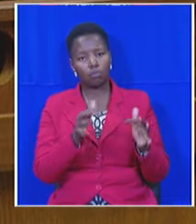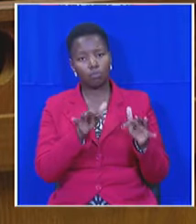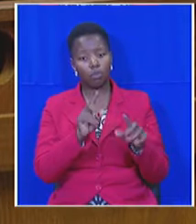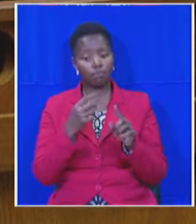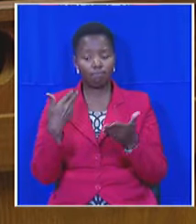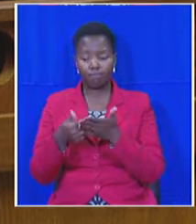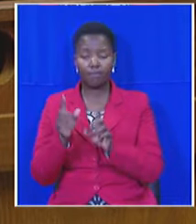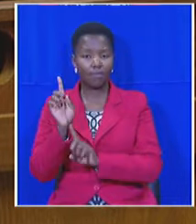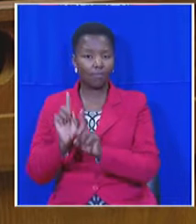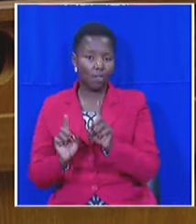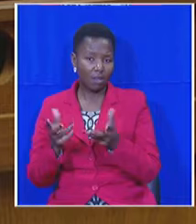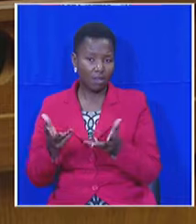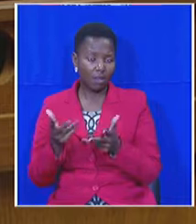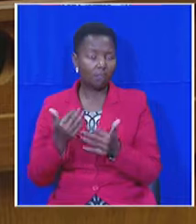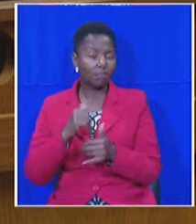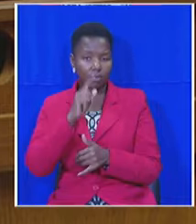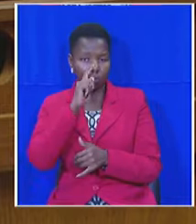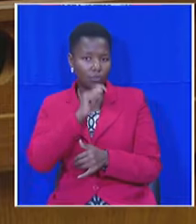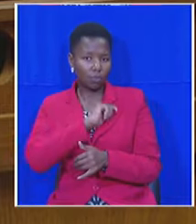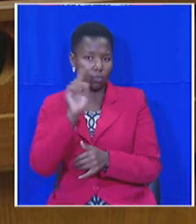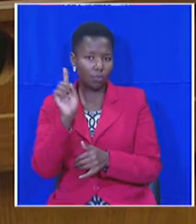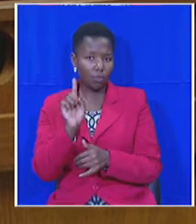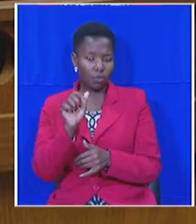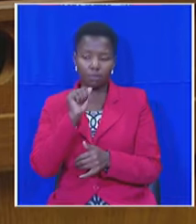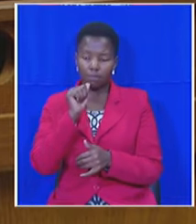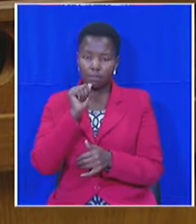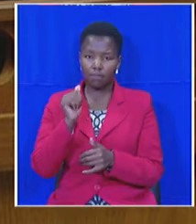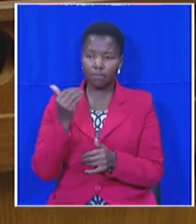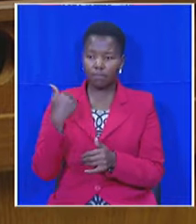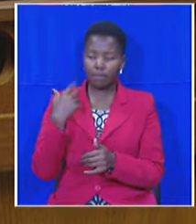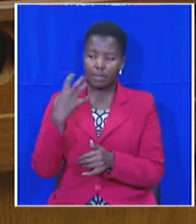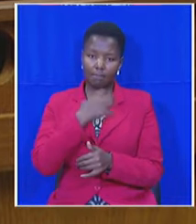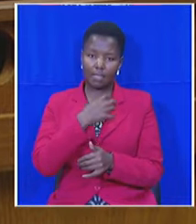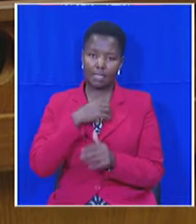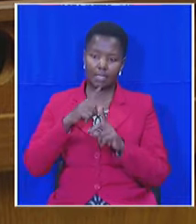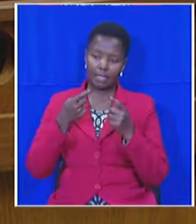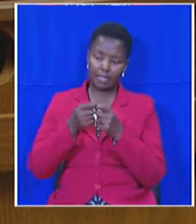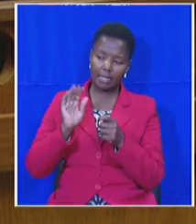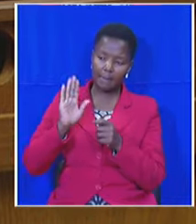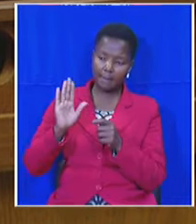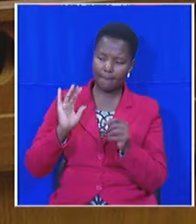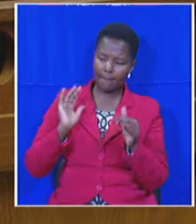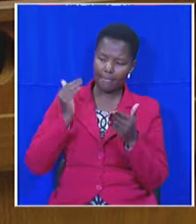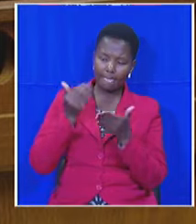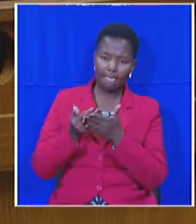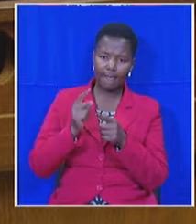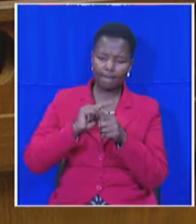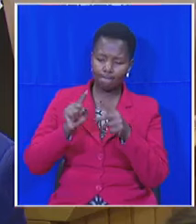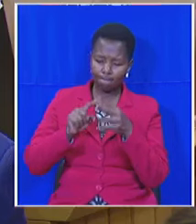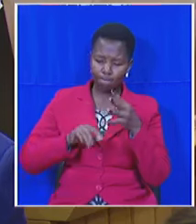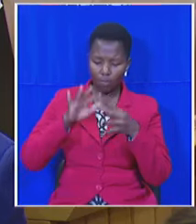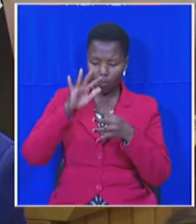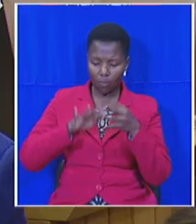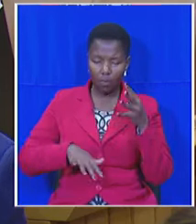do so. In fact, despite the efforts of a committed minister and his team on every one of these indicators,